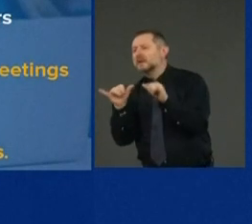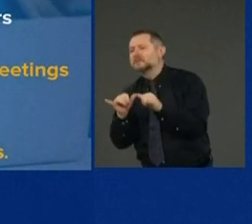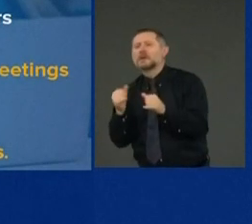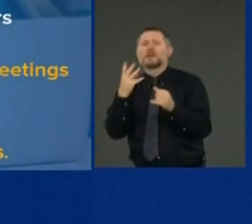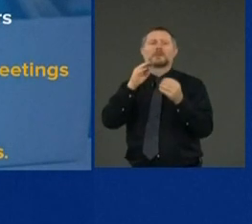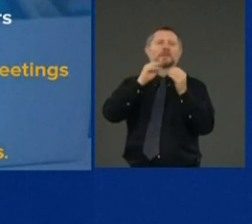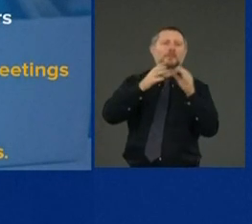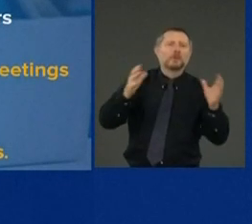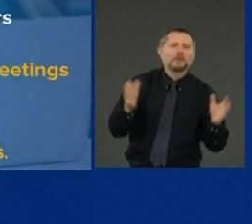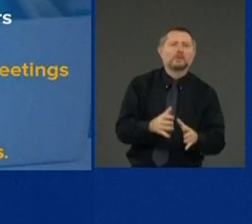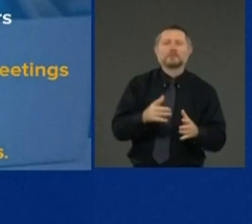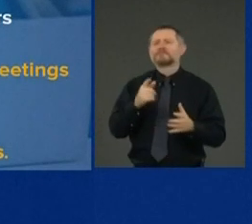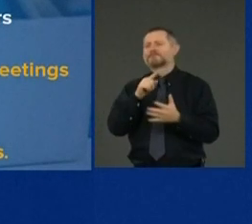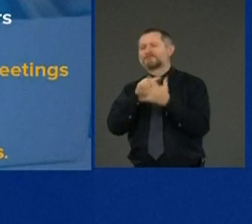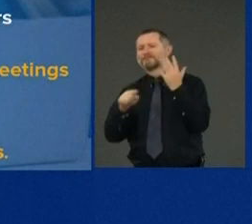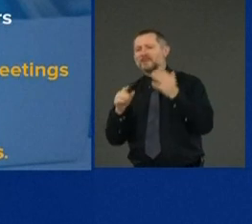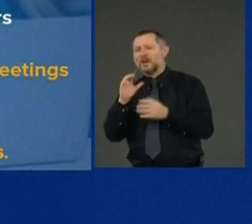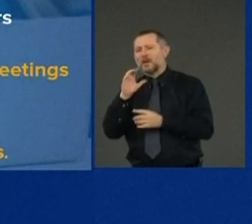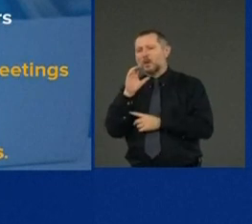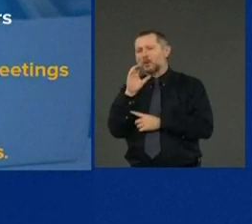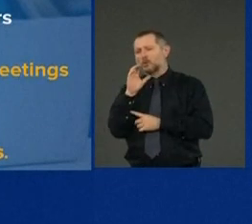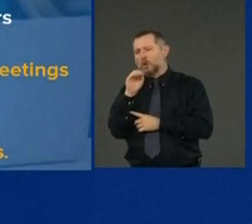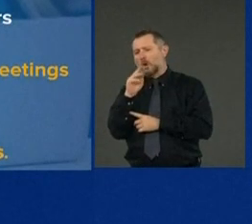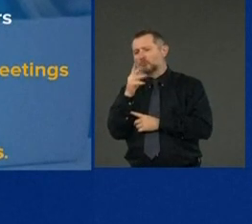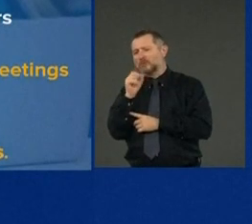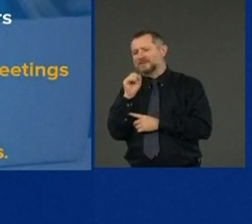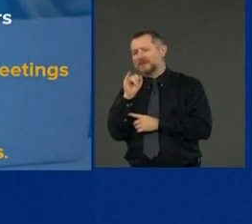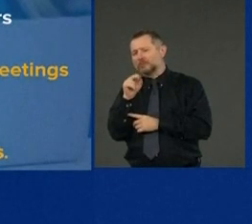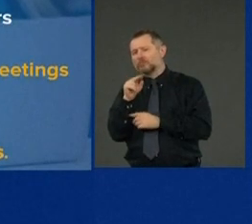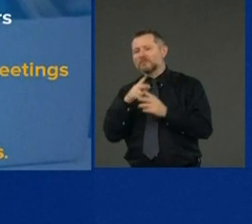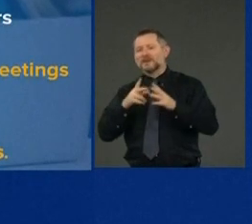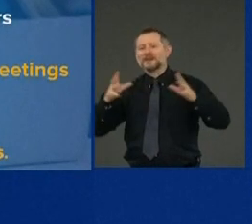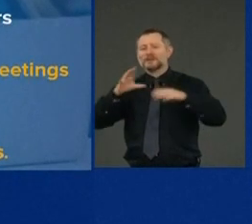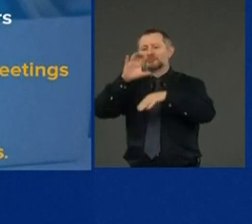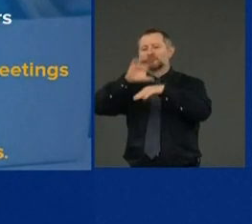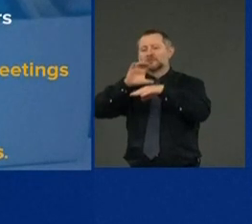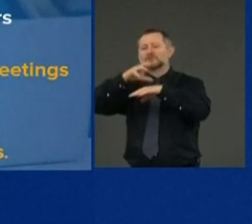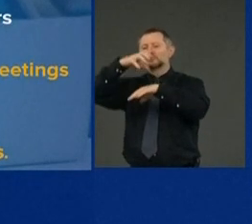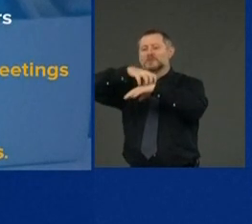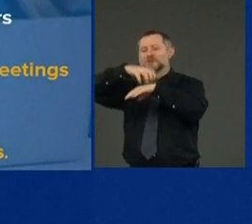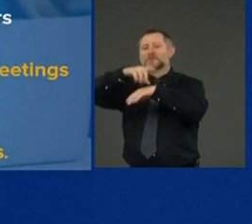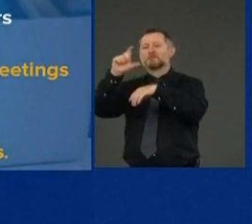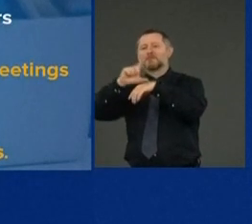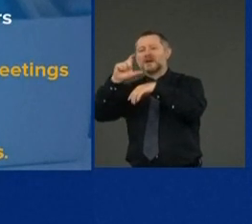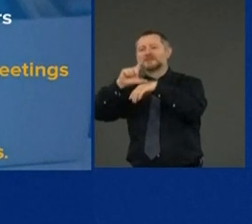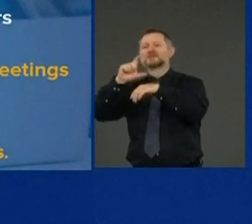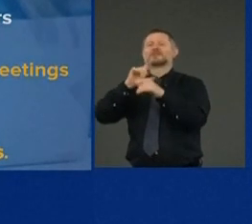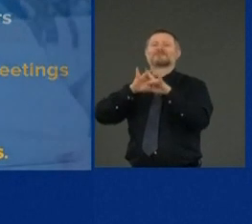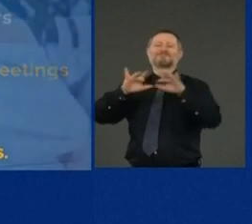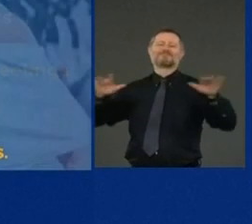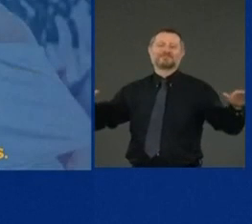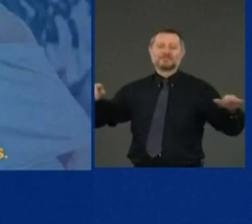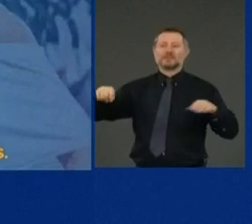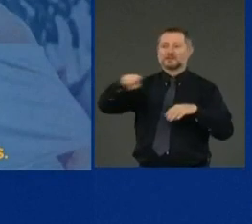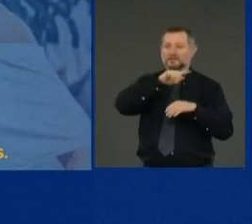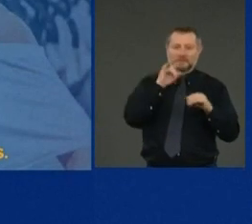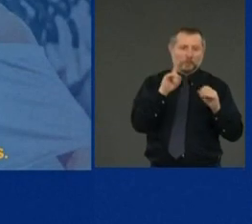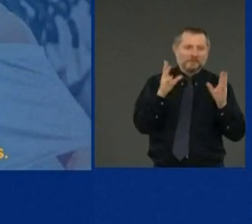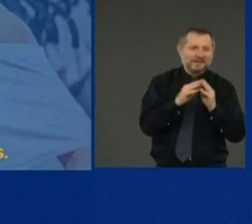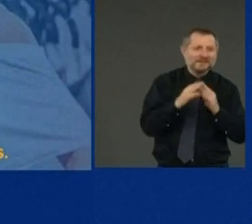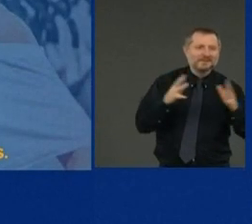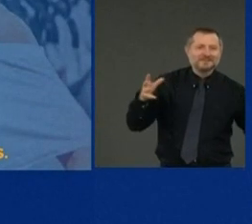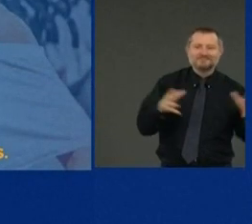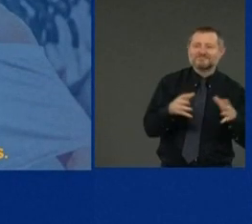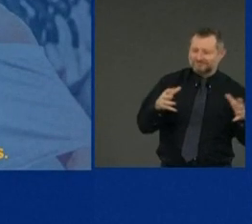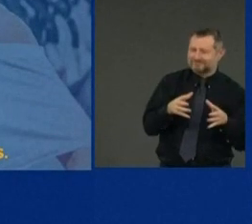meetings. No sharing of food, beverages. Please be aware of the rules and follow the